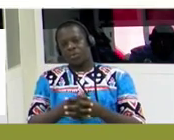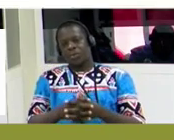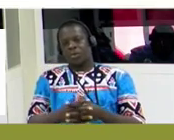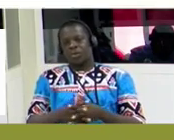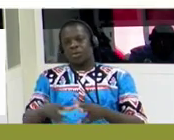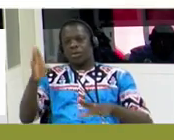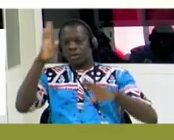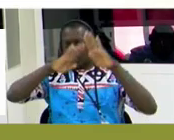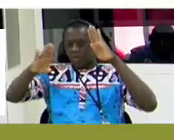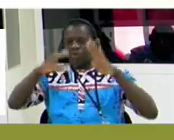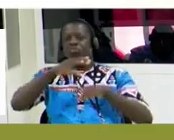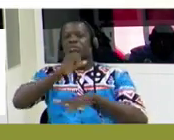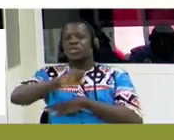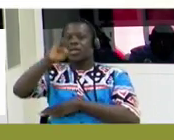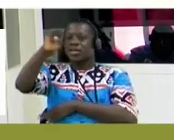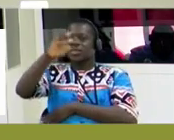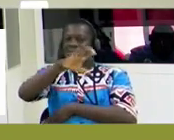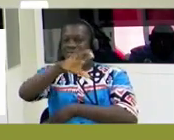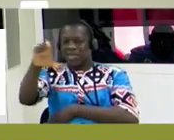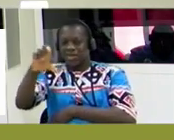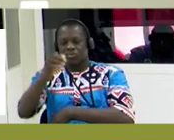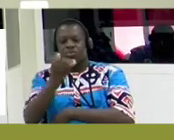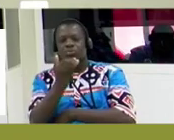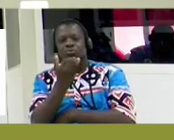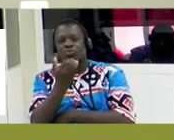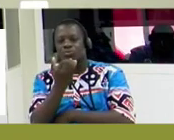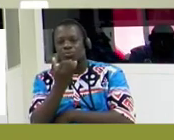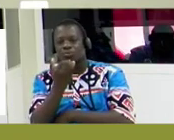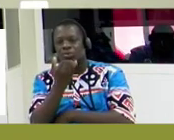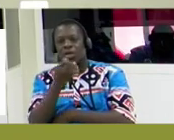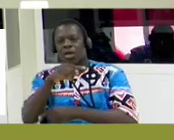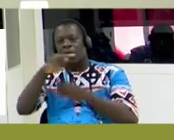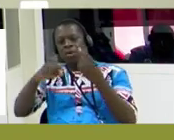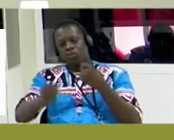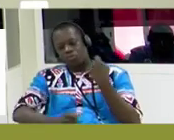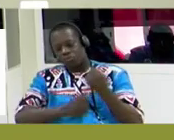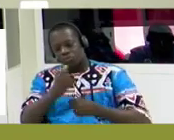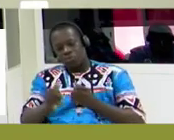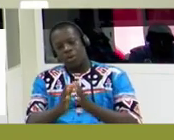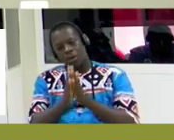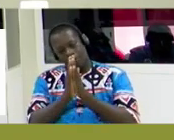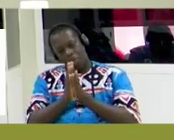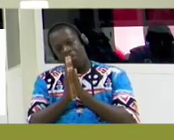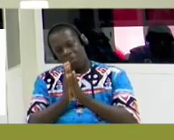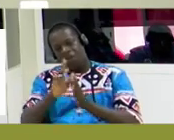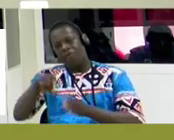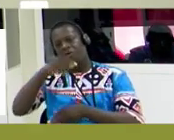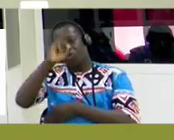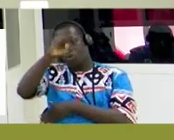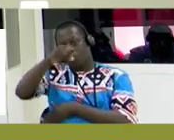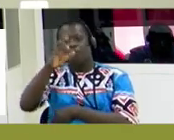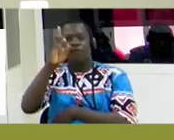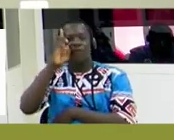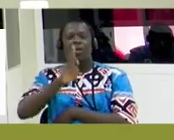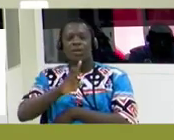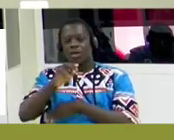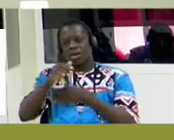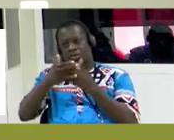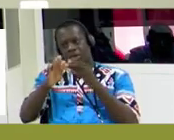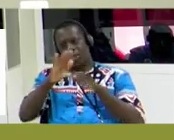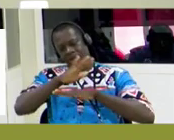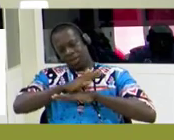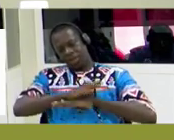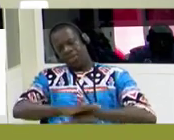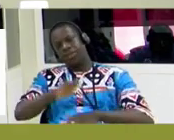Thank you, Mr. Sarr. Sorry about that ordeal. Yeah. Sorry. We pray for your father's soul. May he rest in peace. Thank